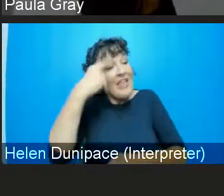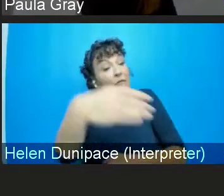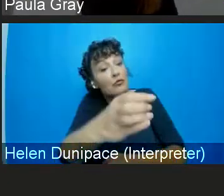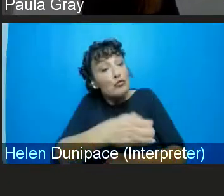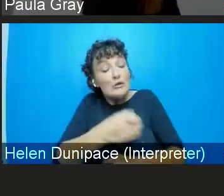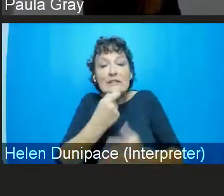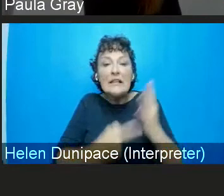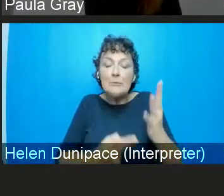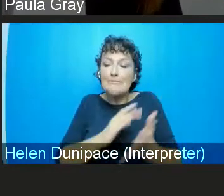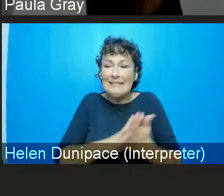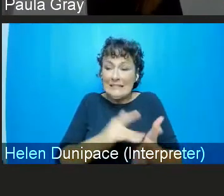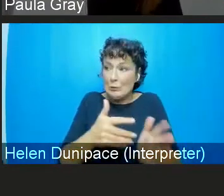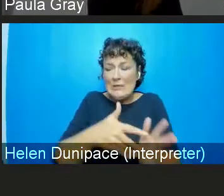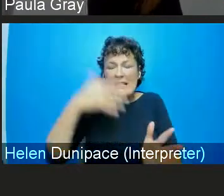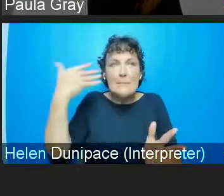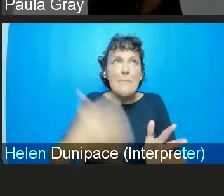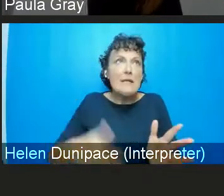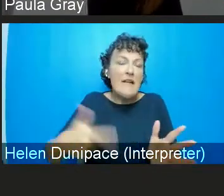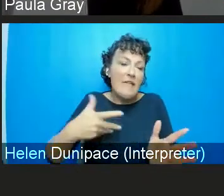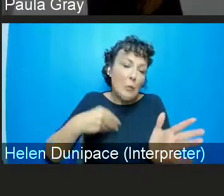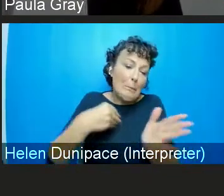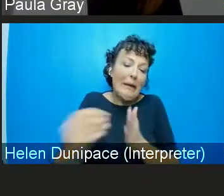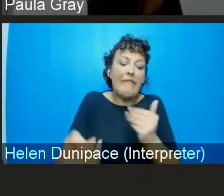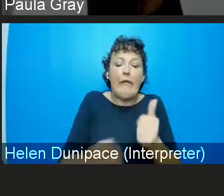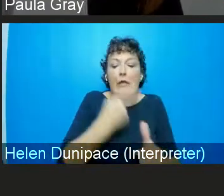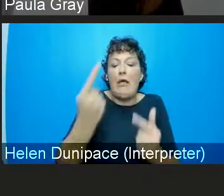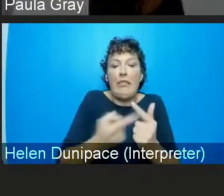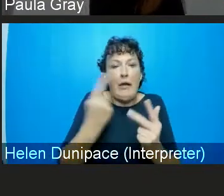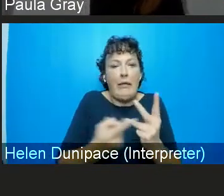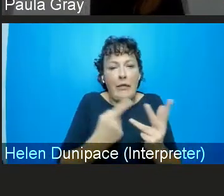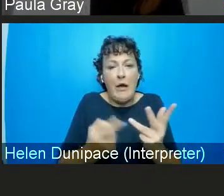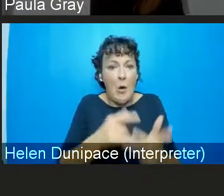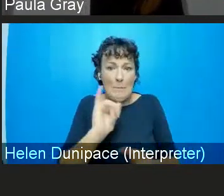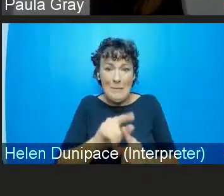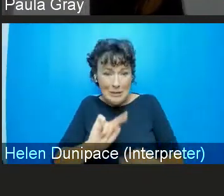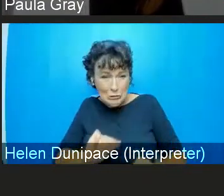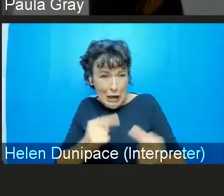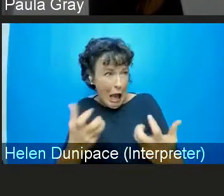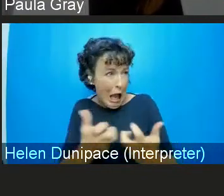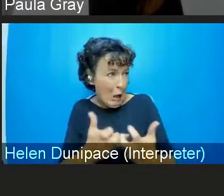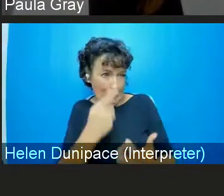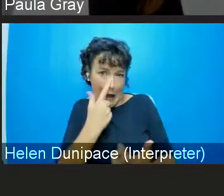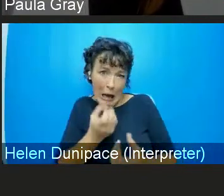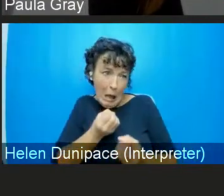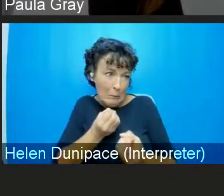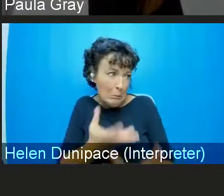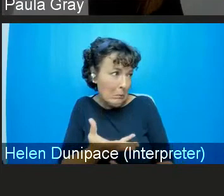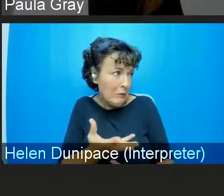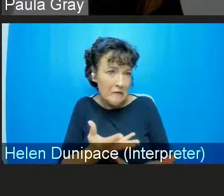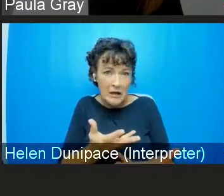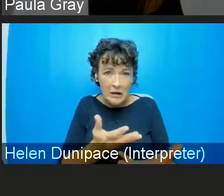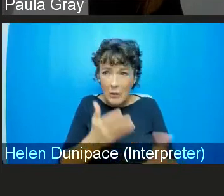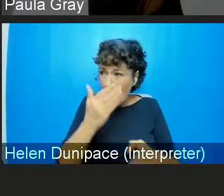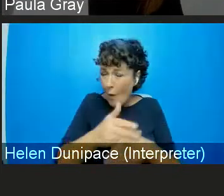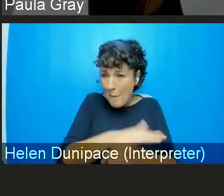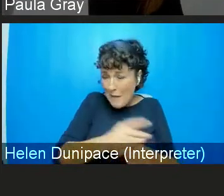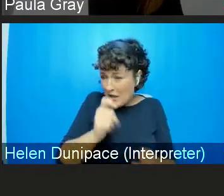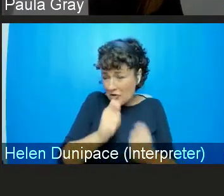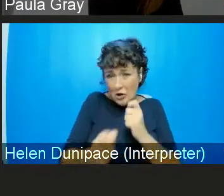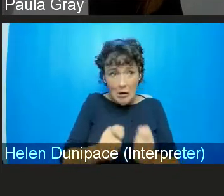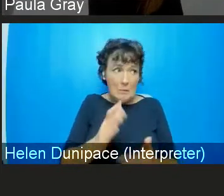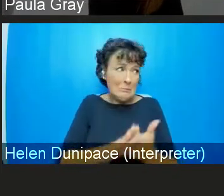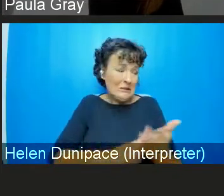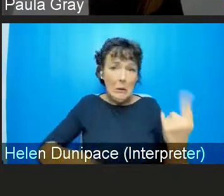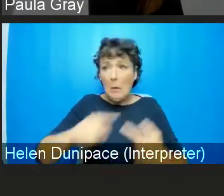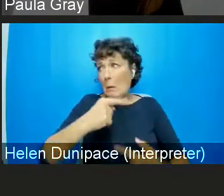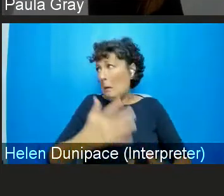going to be expensive and, you know, challenging to provide workplace adjustments, and it's going to cause a lot of upset and it's